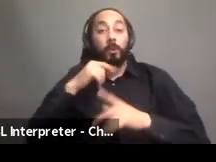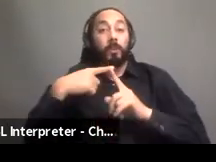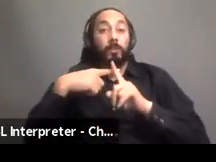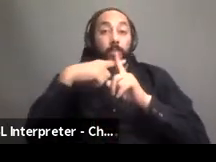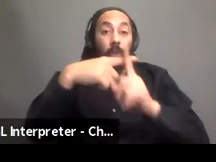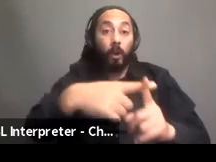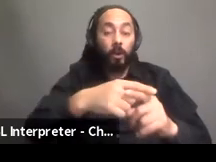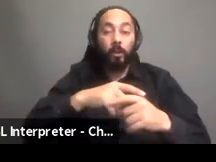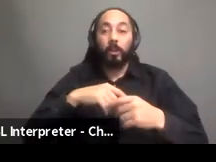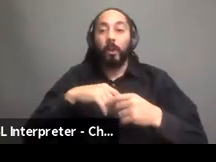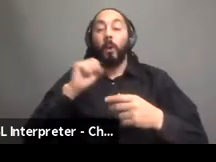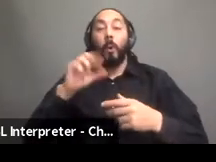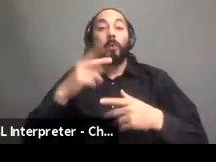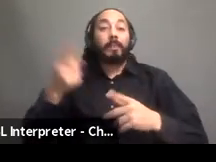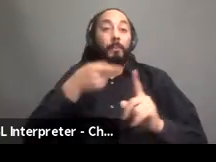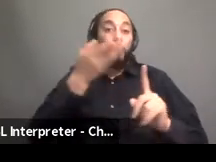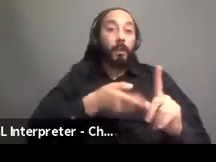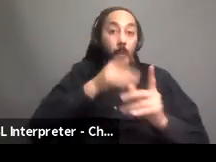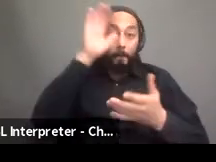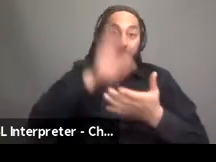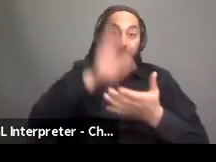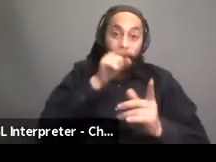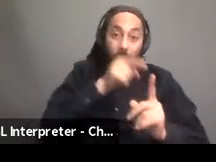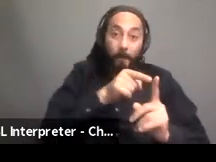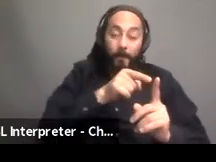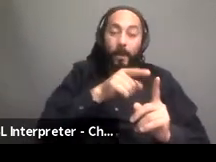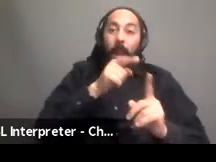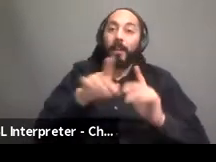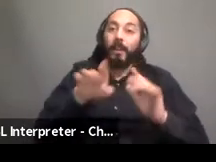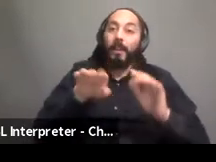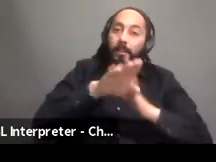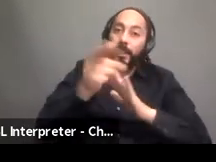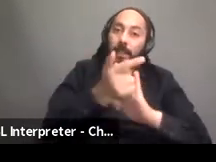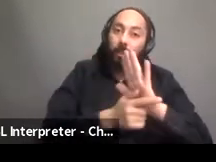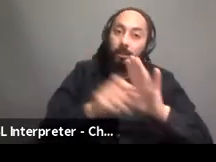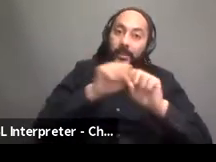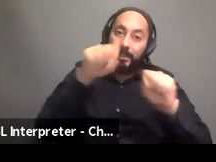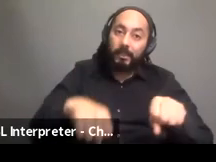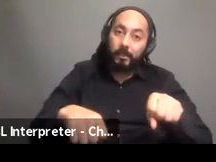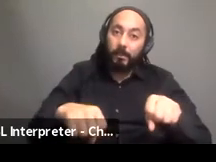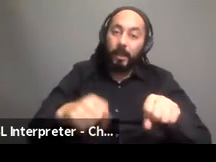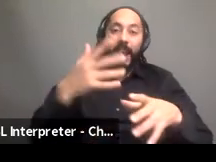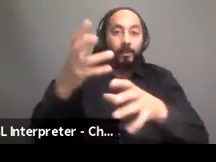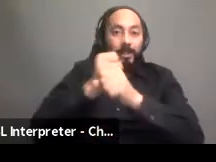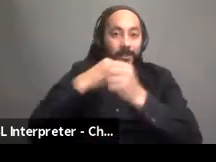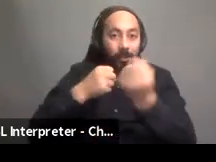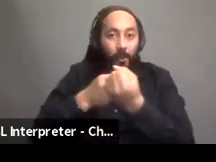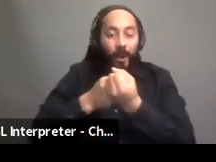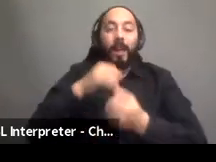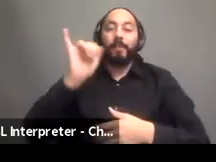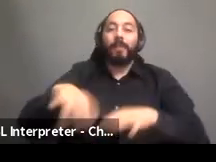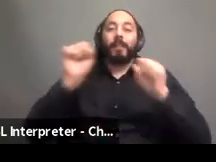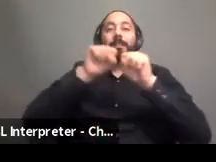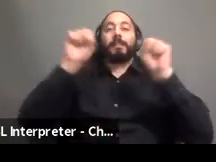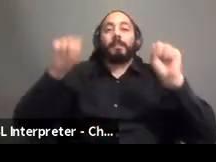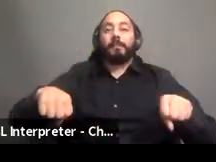believed, their access to the legal system, and whether they receive support are just a few examples of